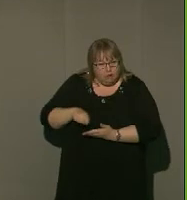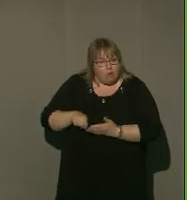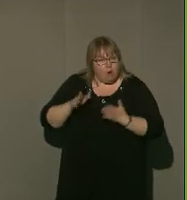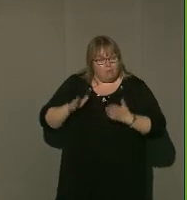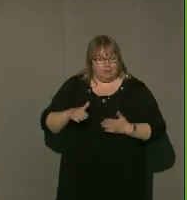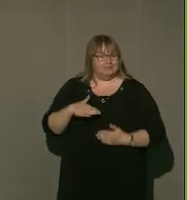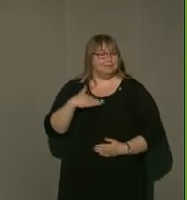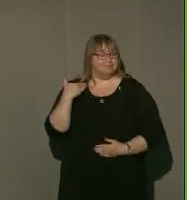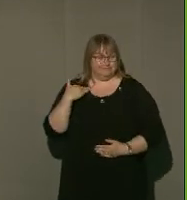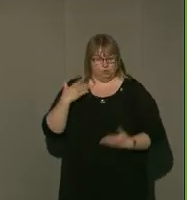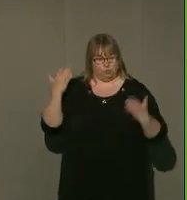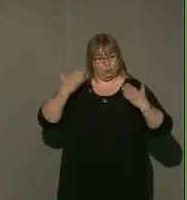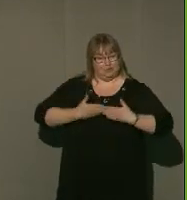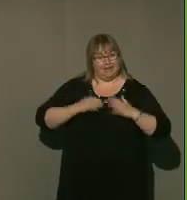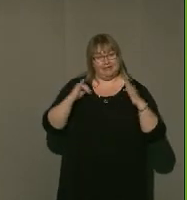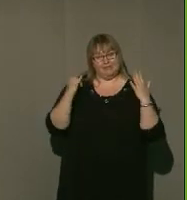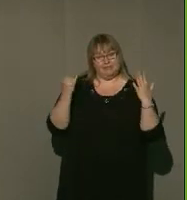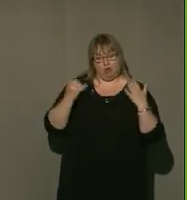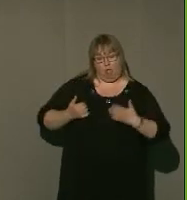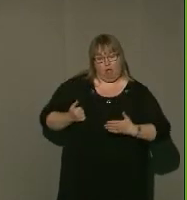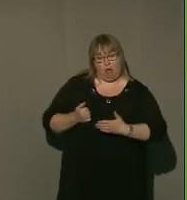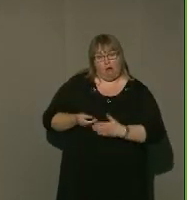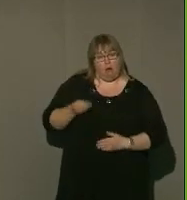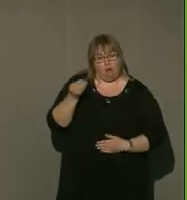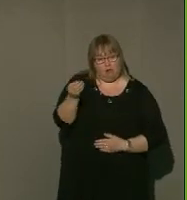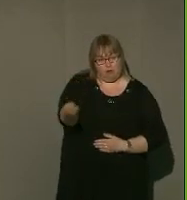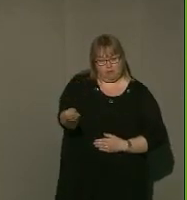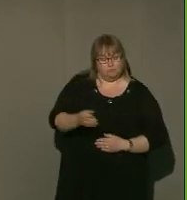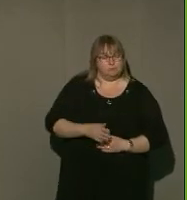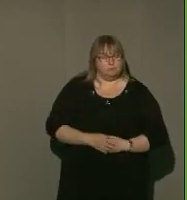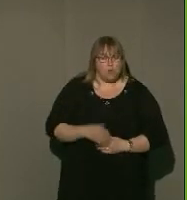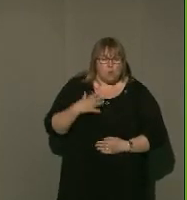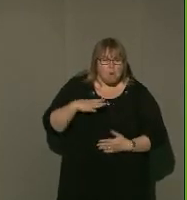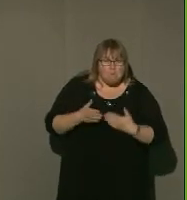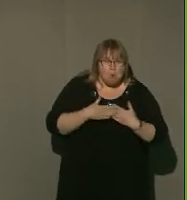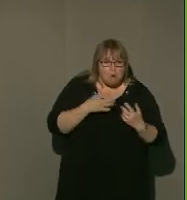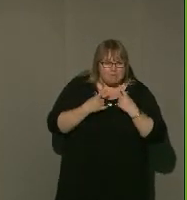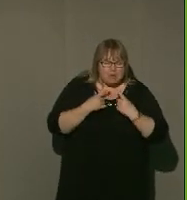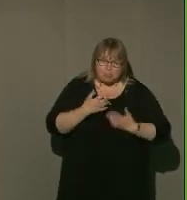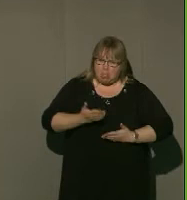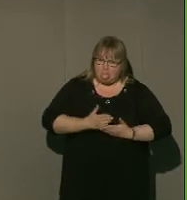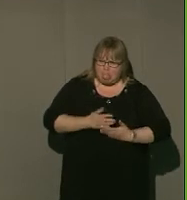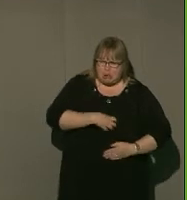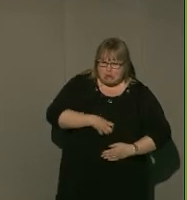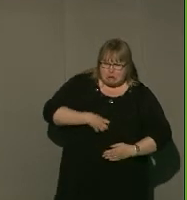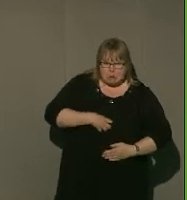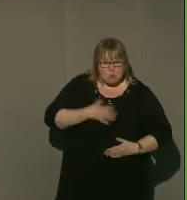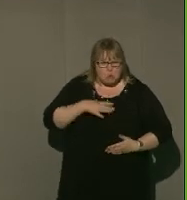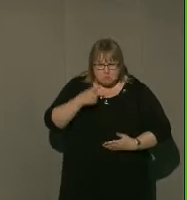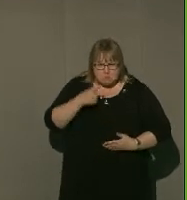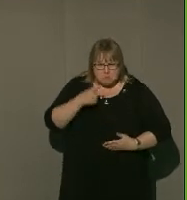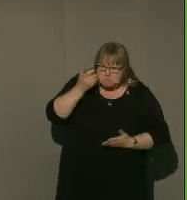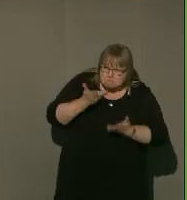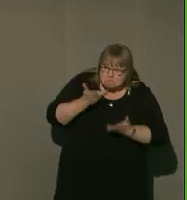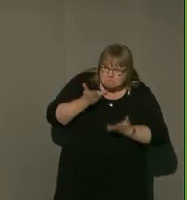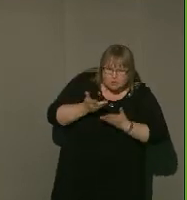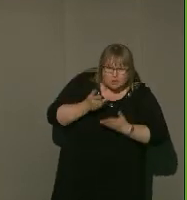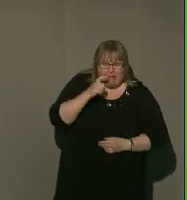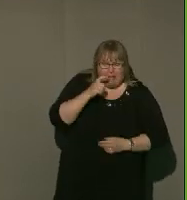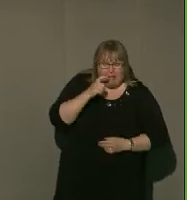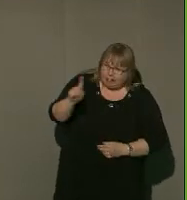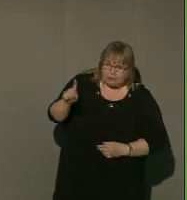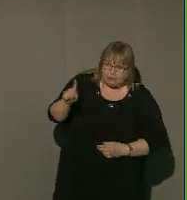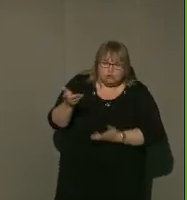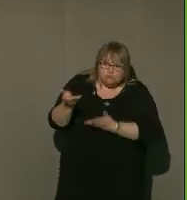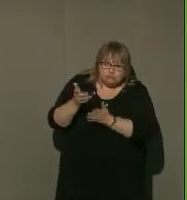p.m. this evening. If you want more information, again, SOC members at that desk will be able to provide that. Do you have a list